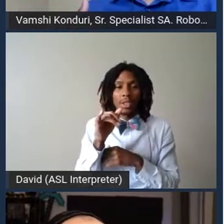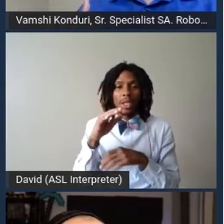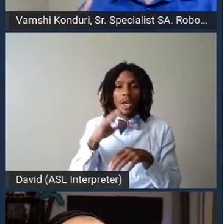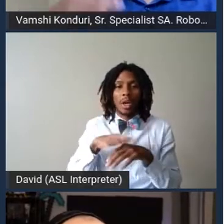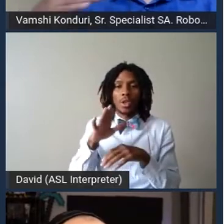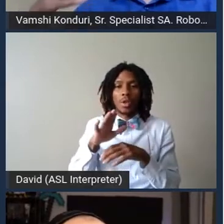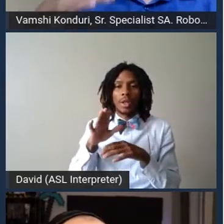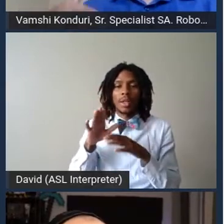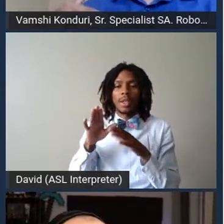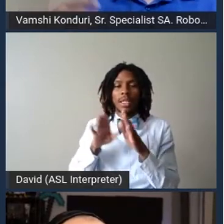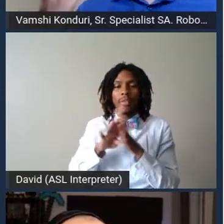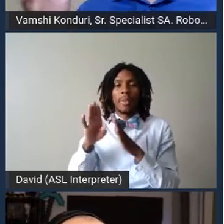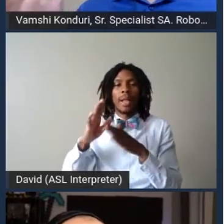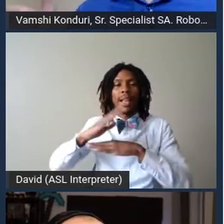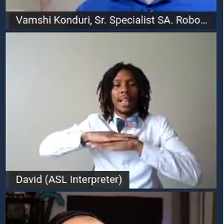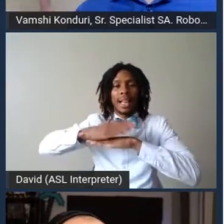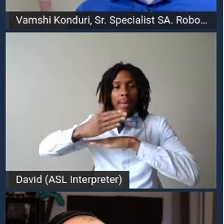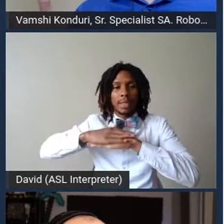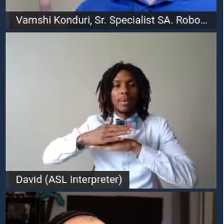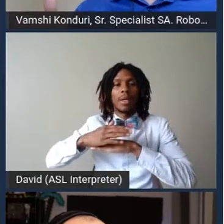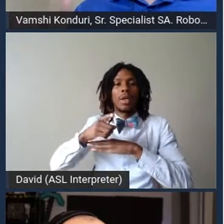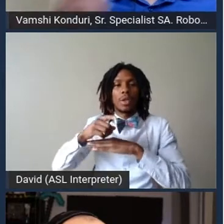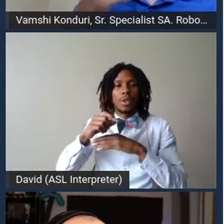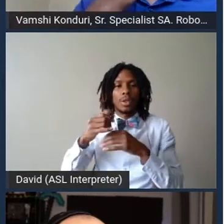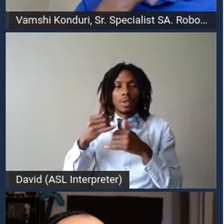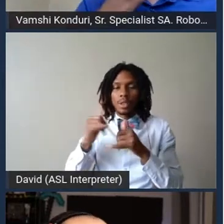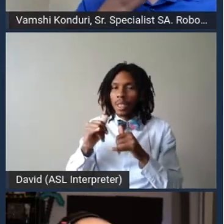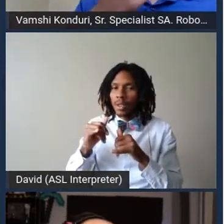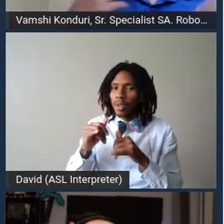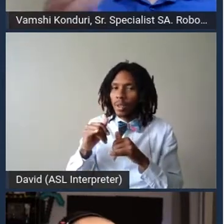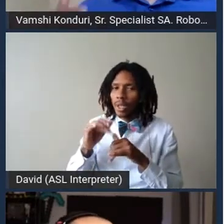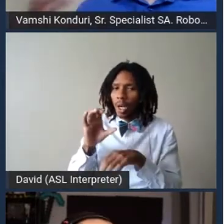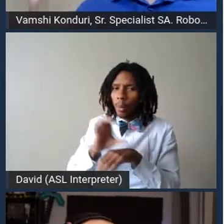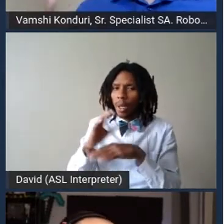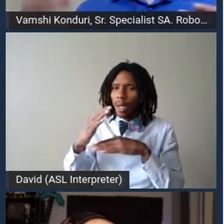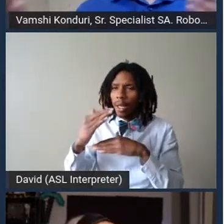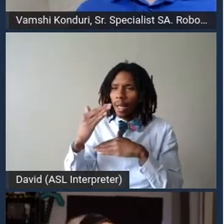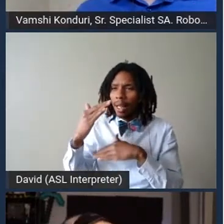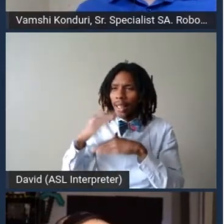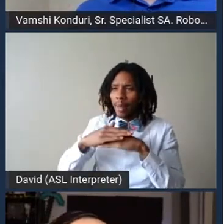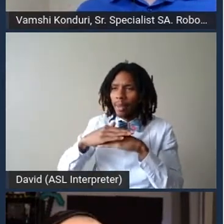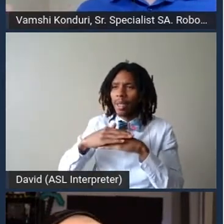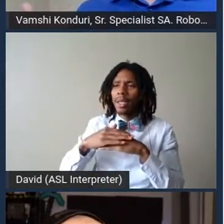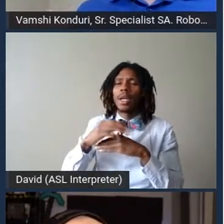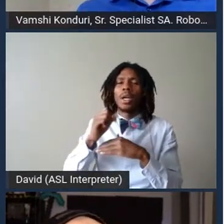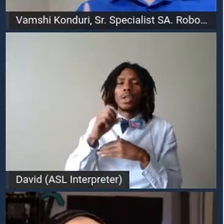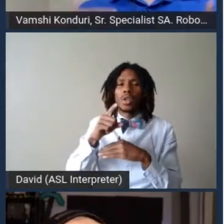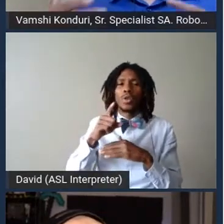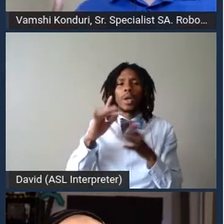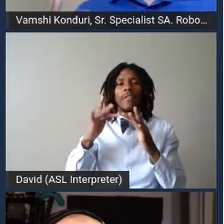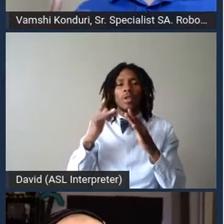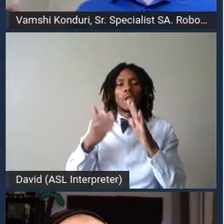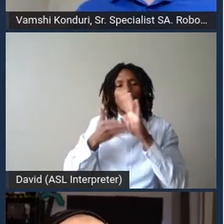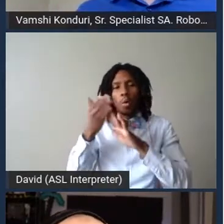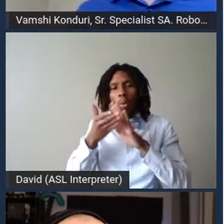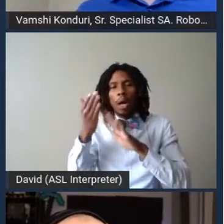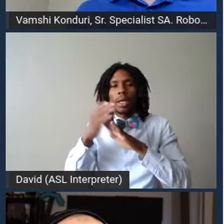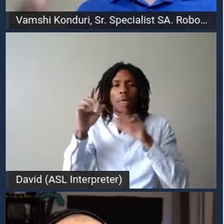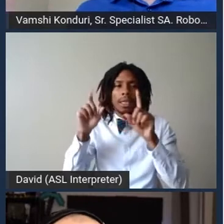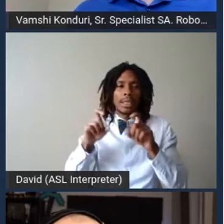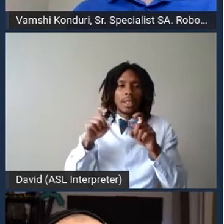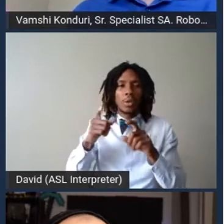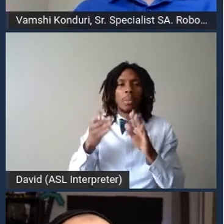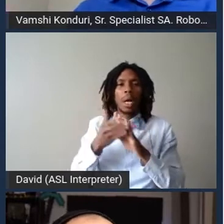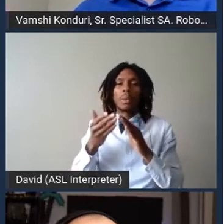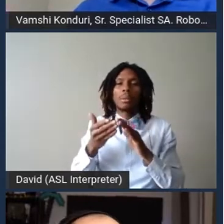laptop, you're still compute limited, which means that even though you can virtually run the test and you can probably speed it up